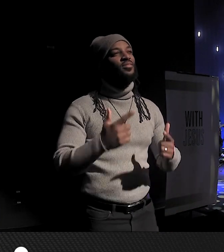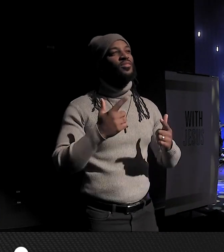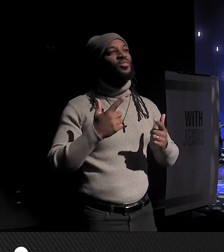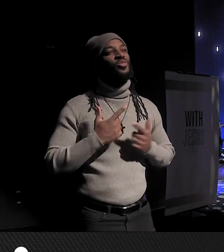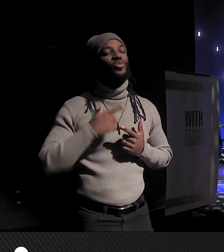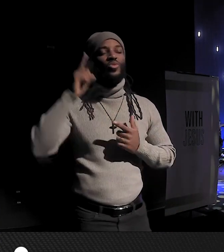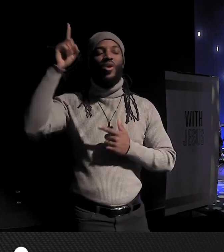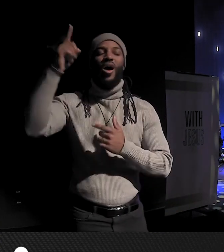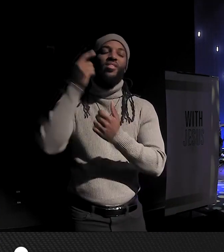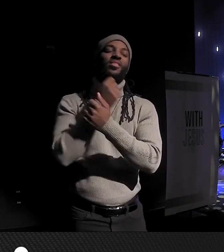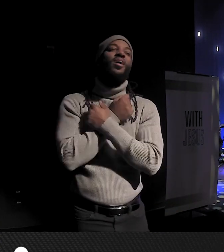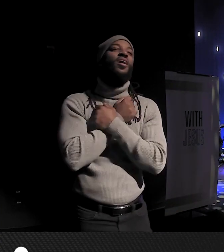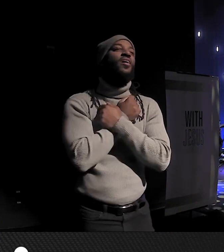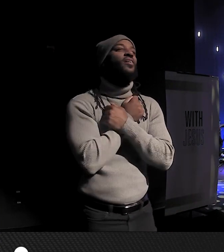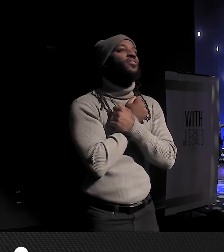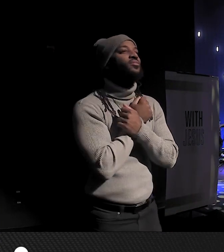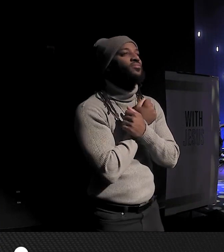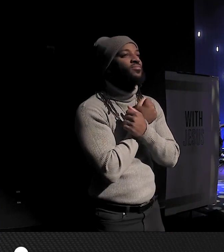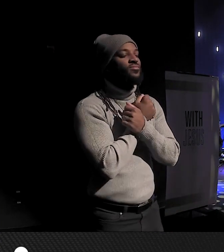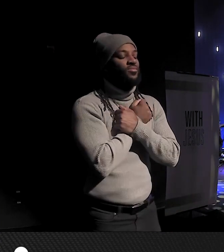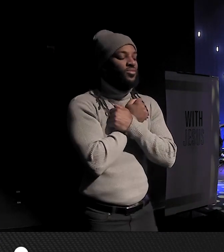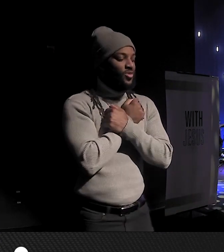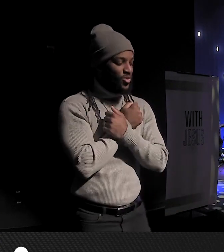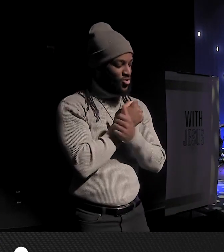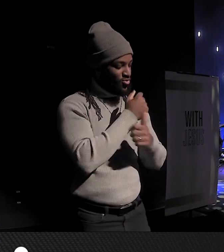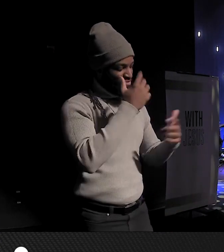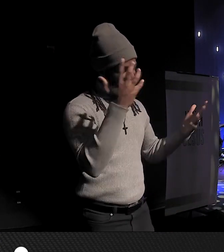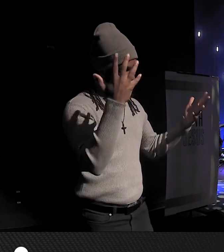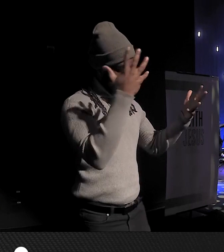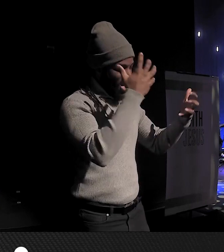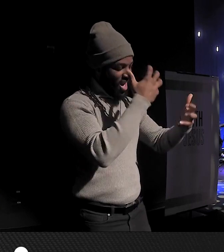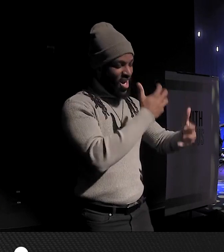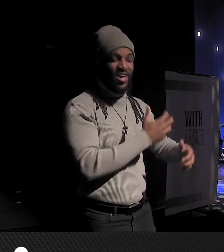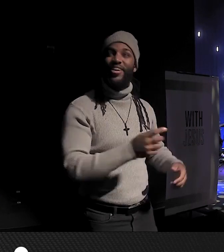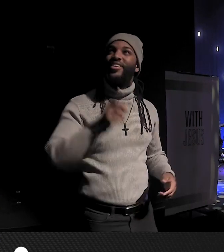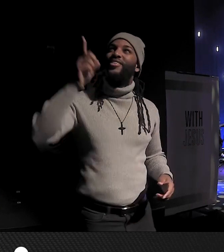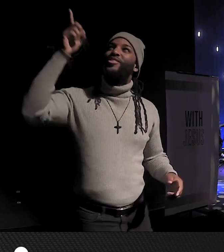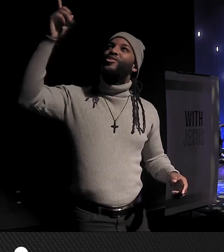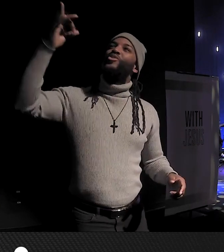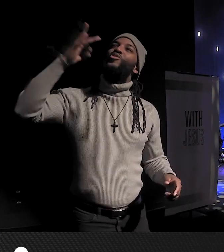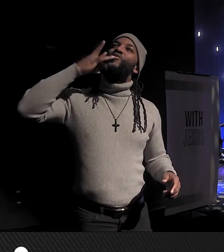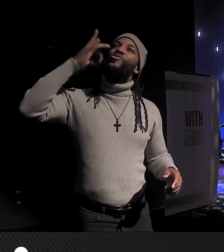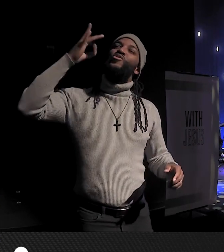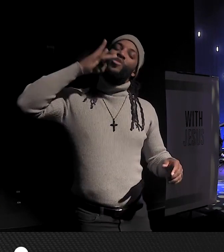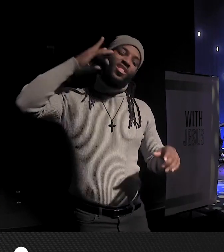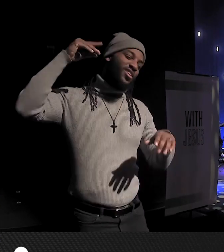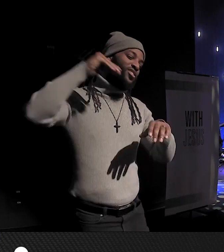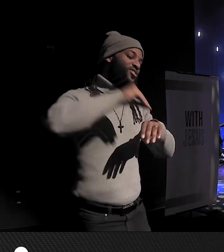Life, you are love, you bring life.